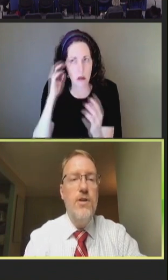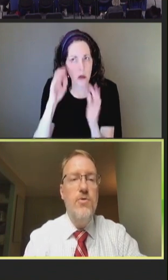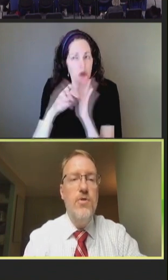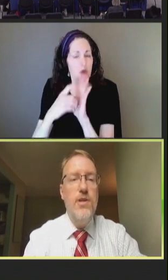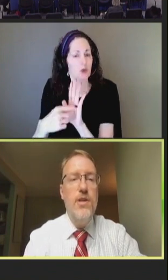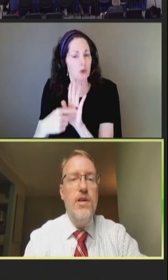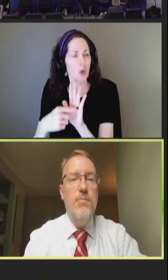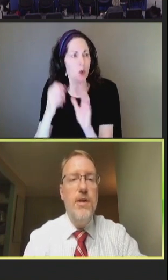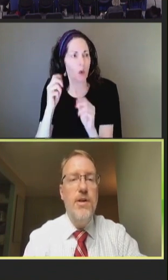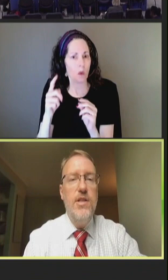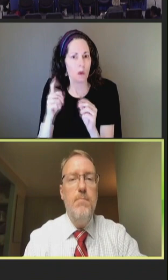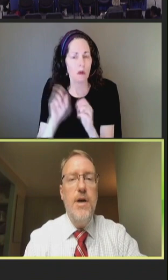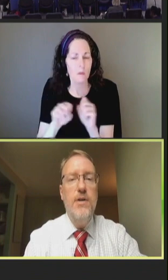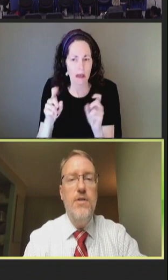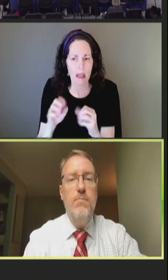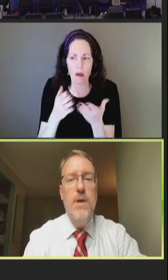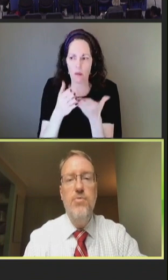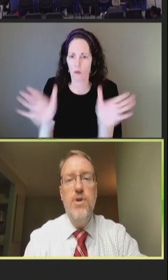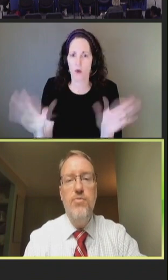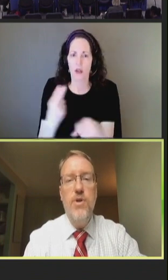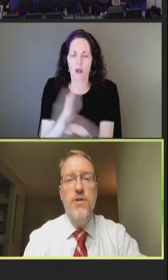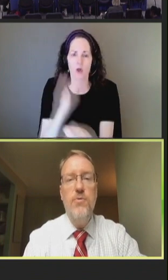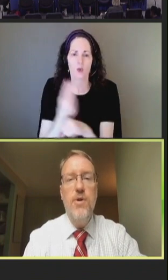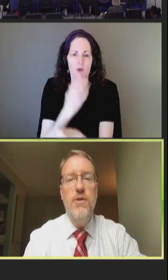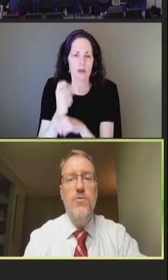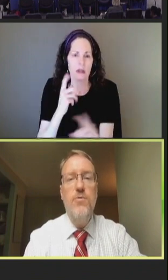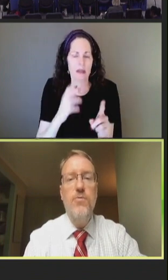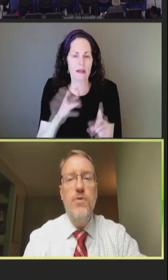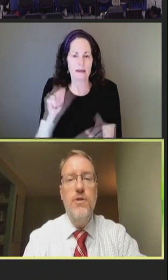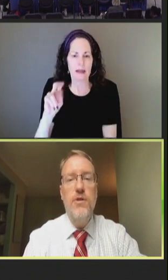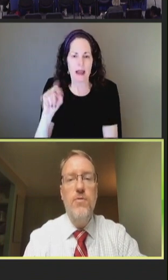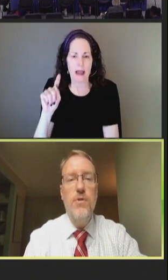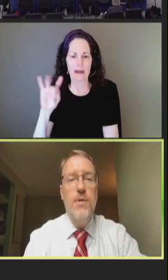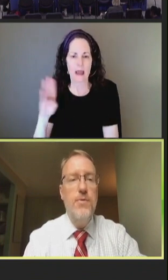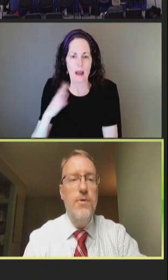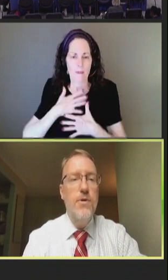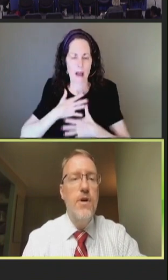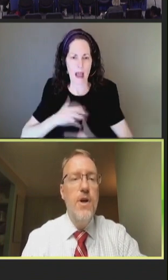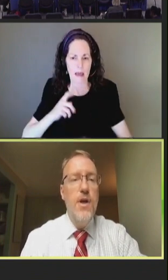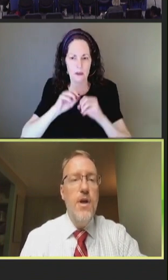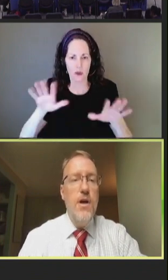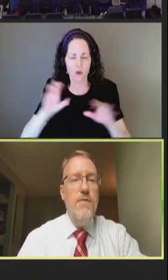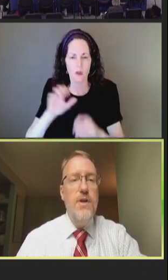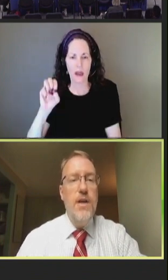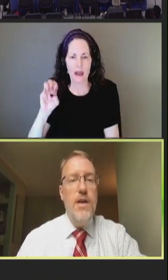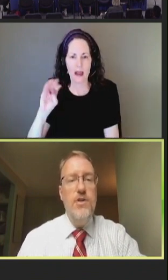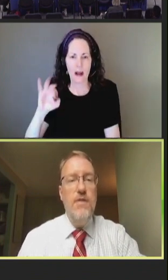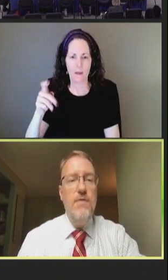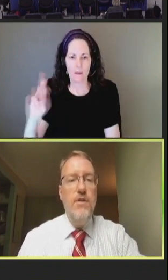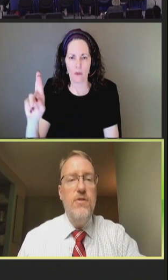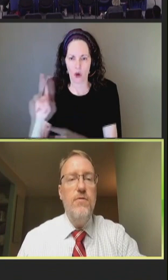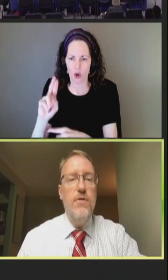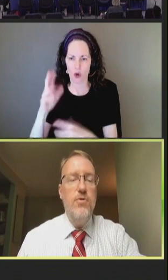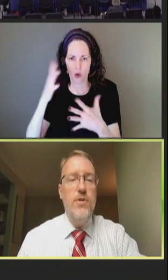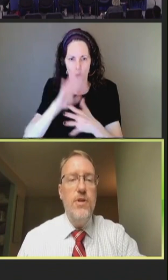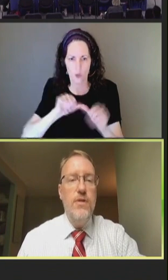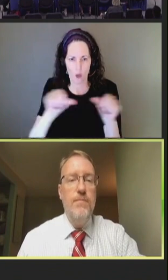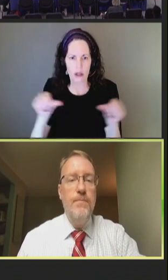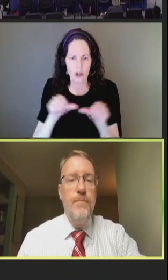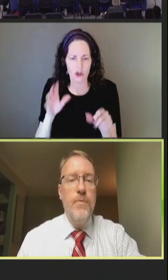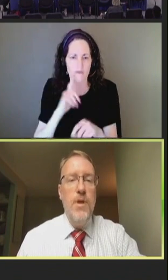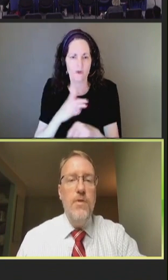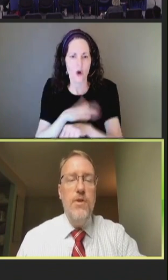broadly neutralizing antibodies that bind to the membrane proximal external region, or MPER, of an HIV surface